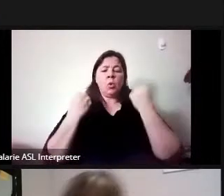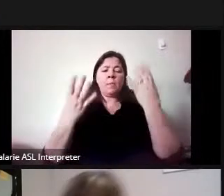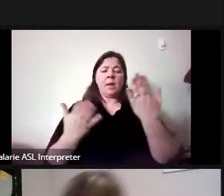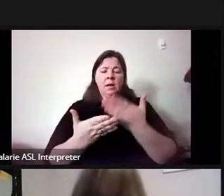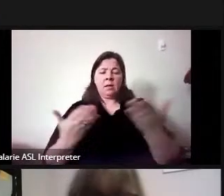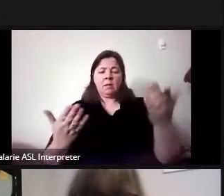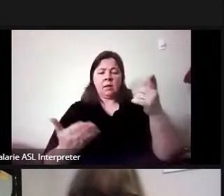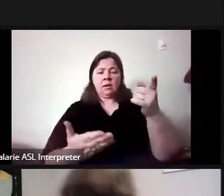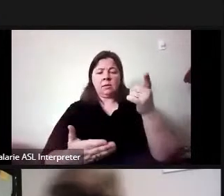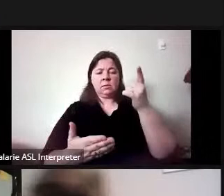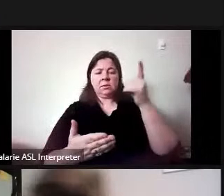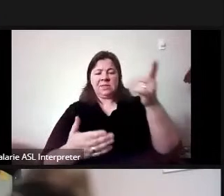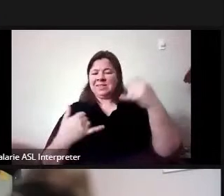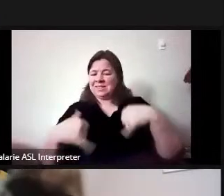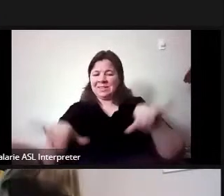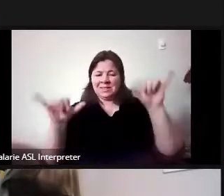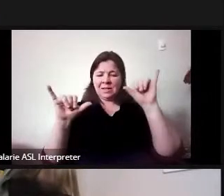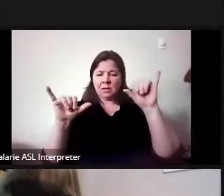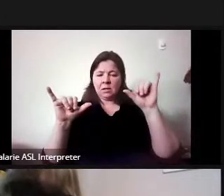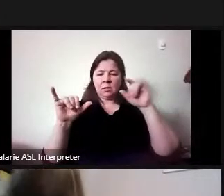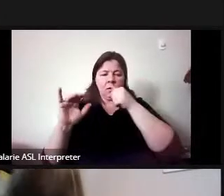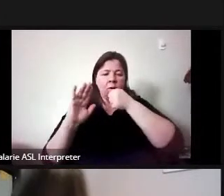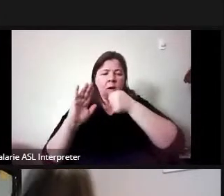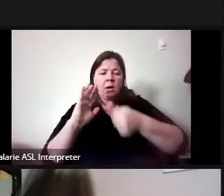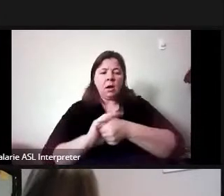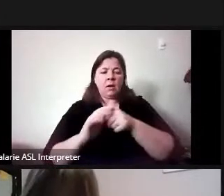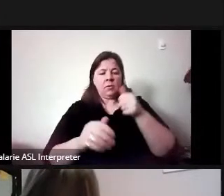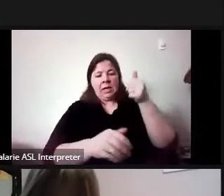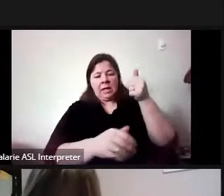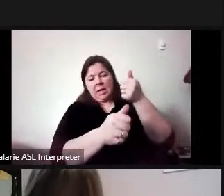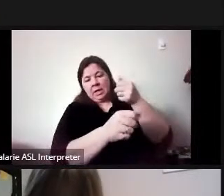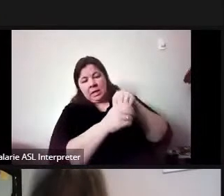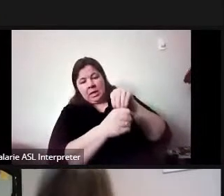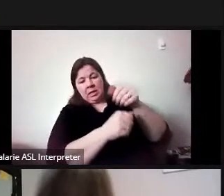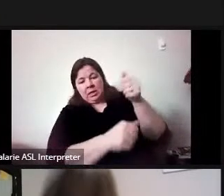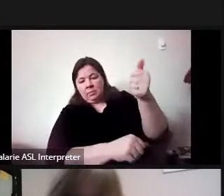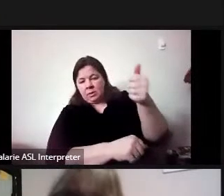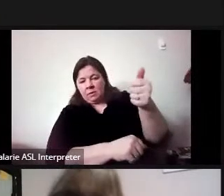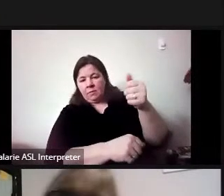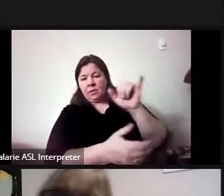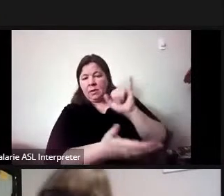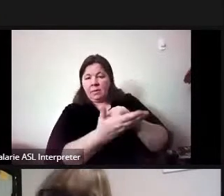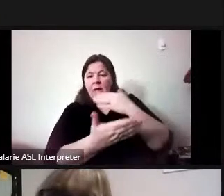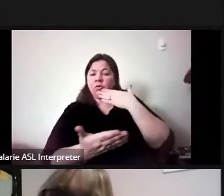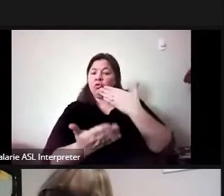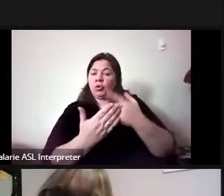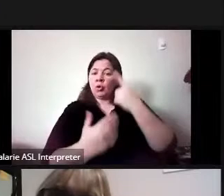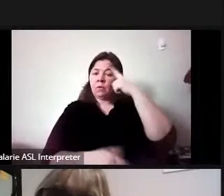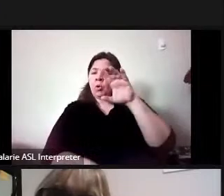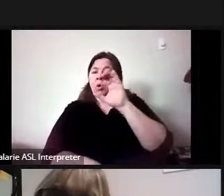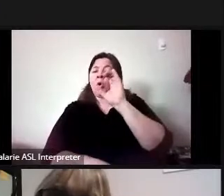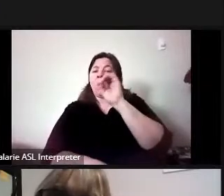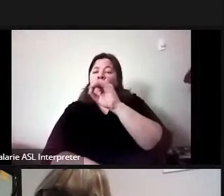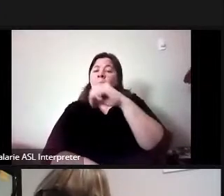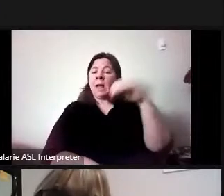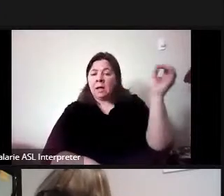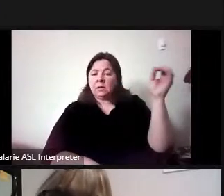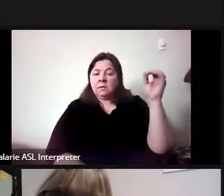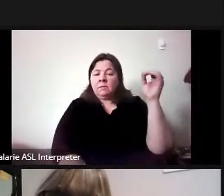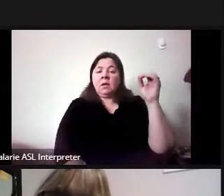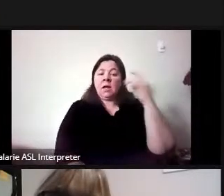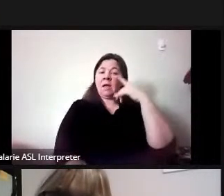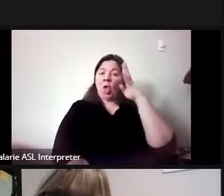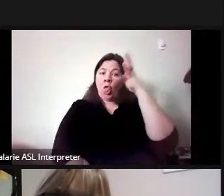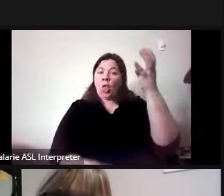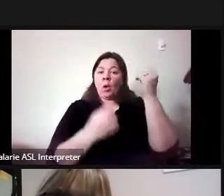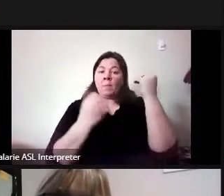things he is still hiding within himself, and that is good for Onpassive actually, because if he come out with so many